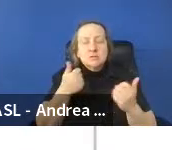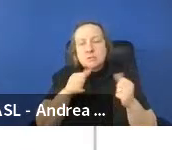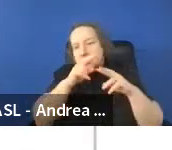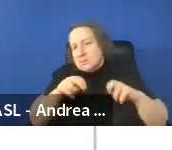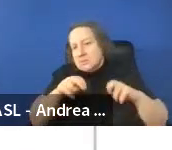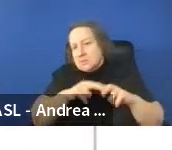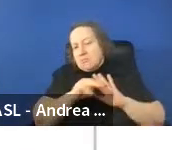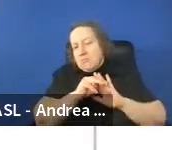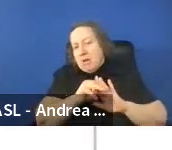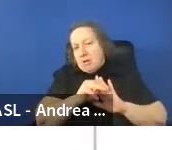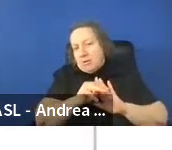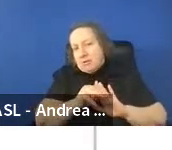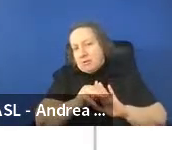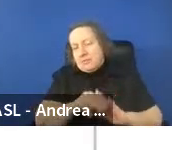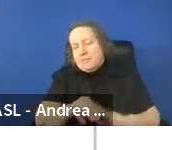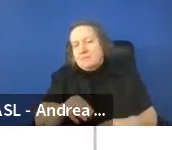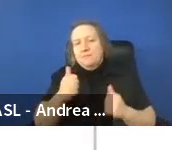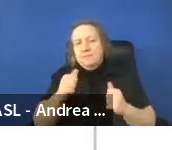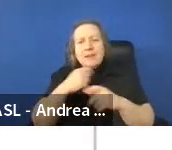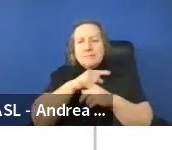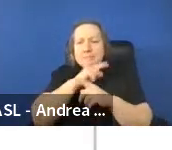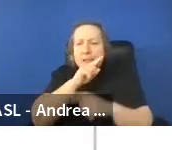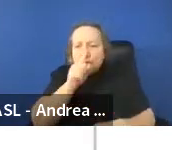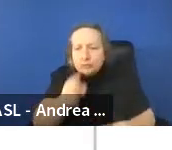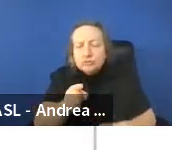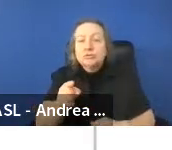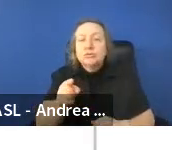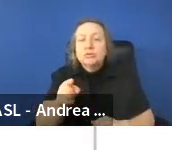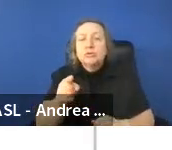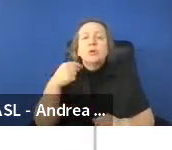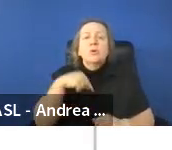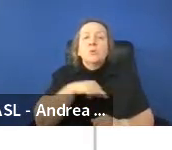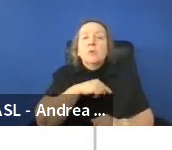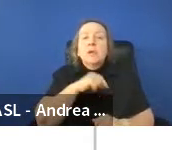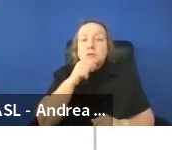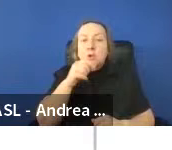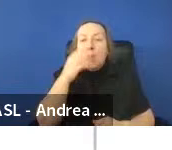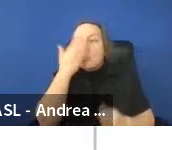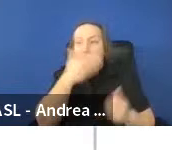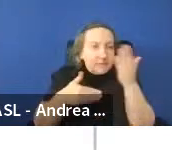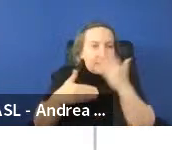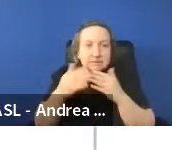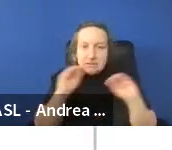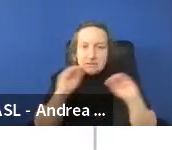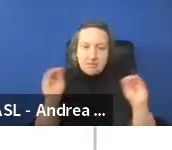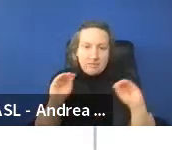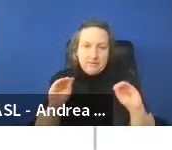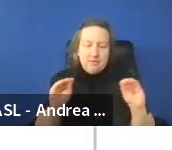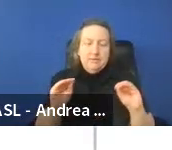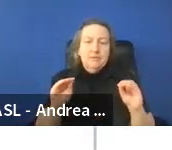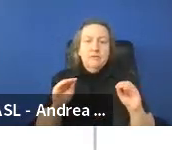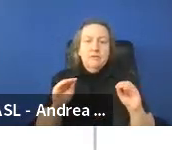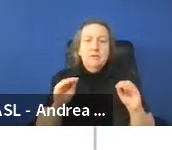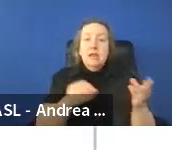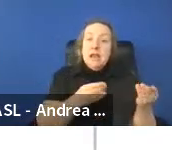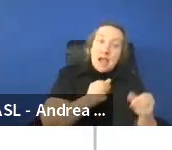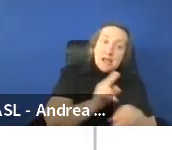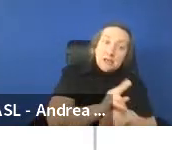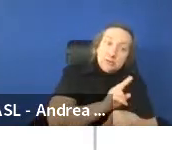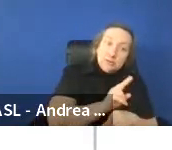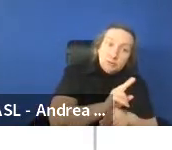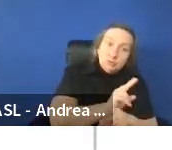at making sure that we are not missing anything, whether it's land use, whether it's